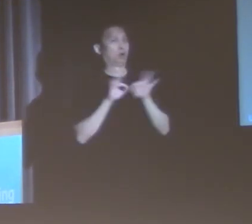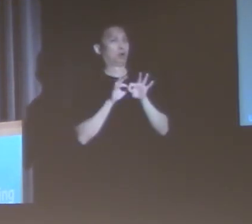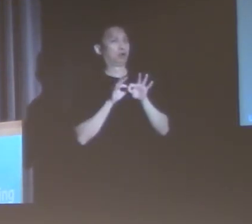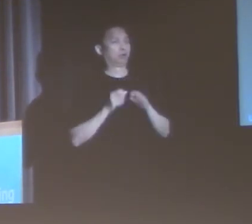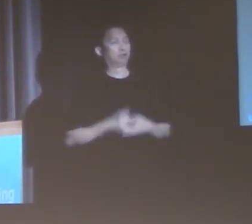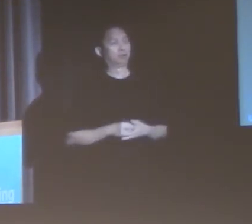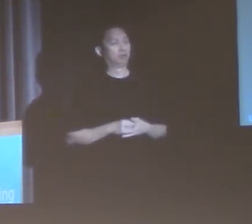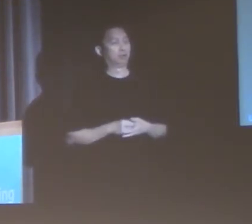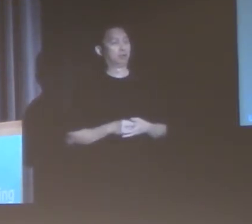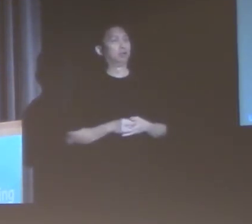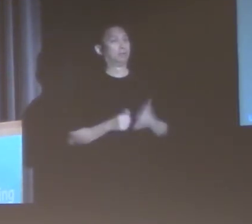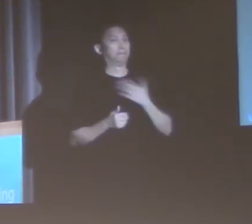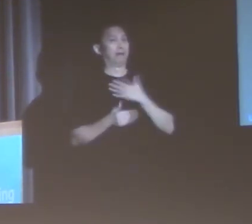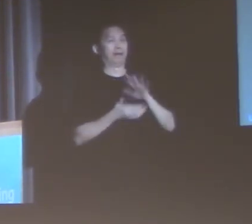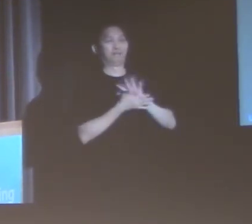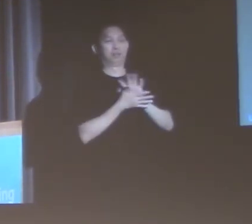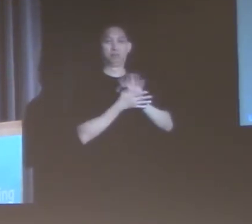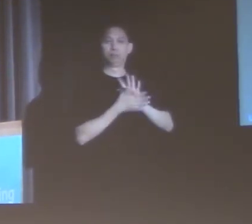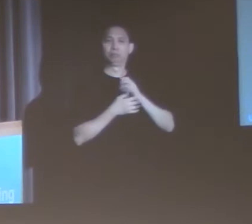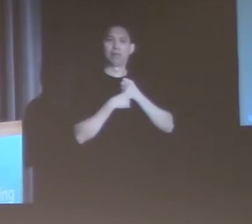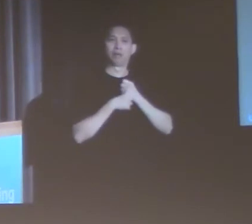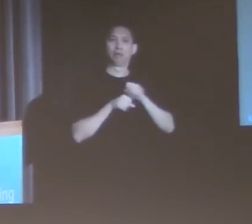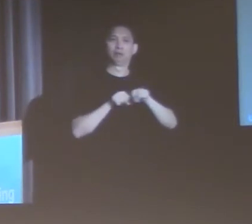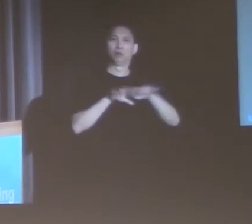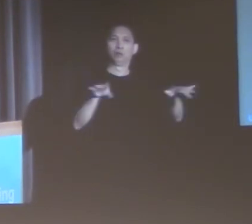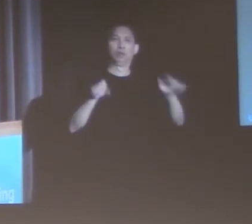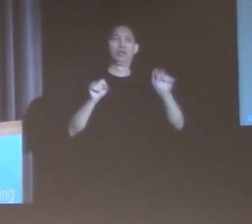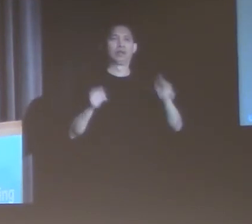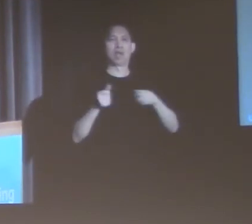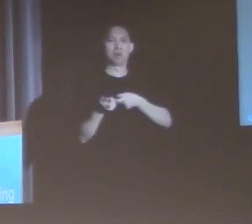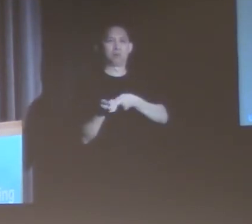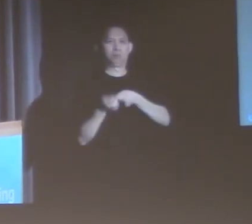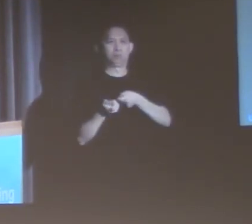film to help provoke and energize